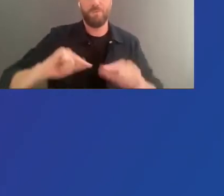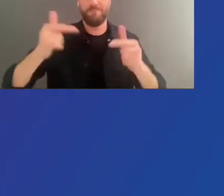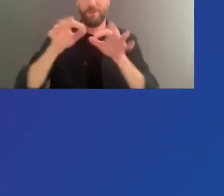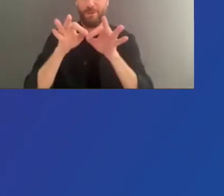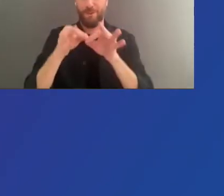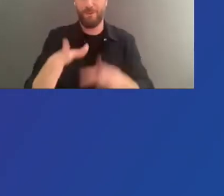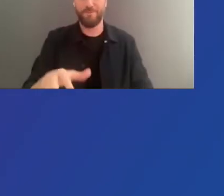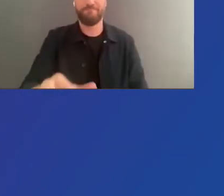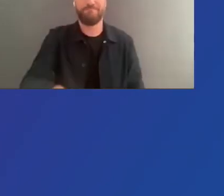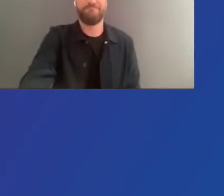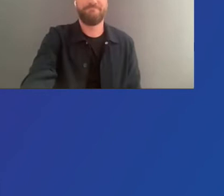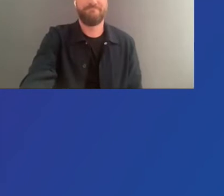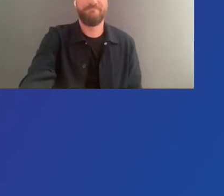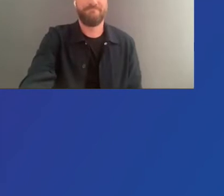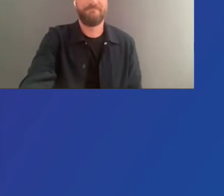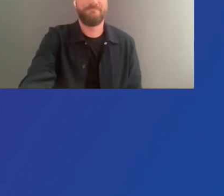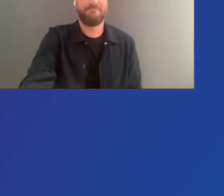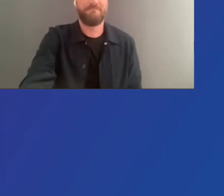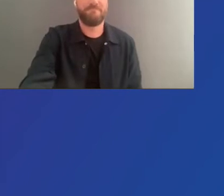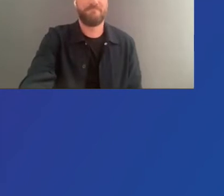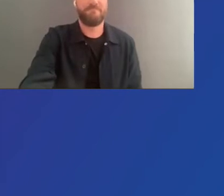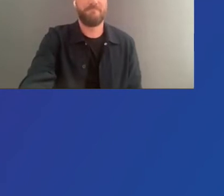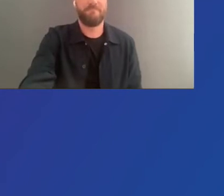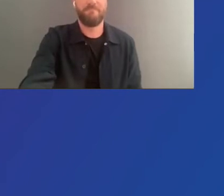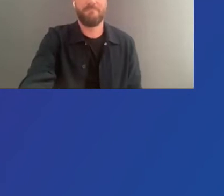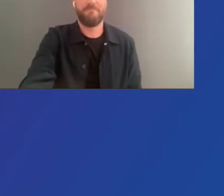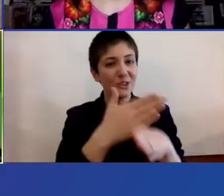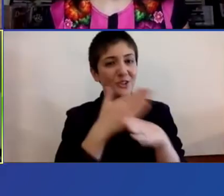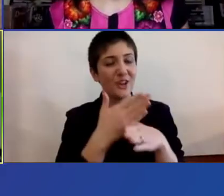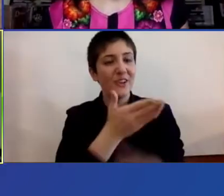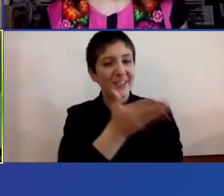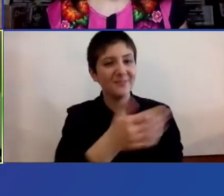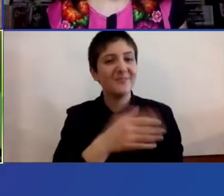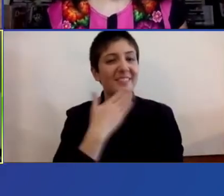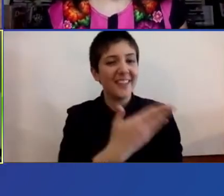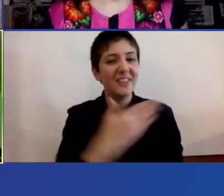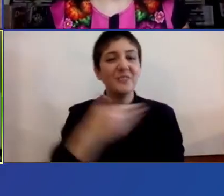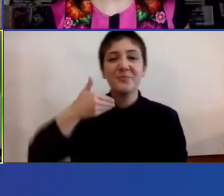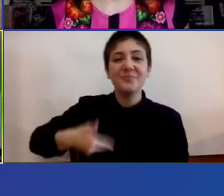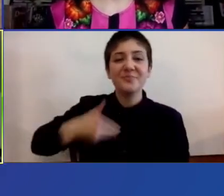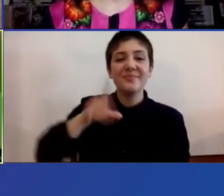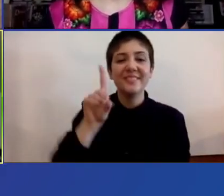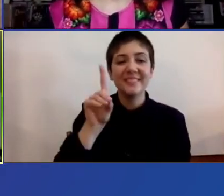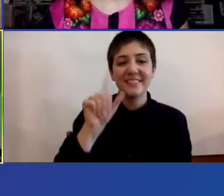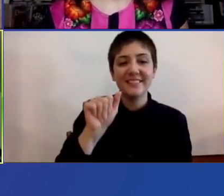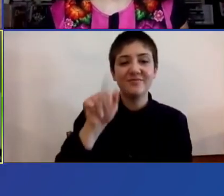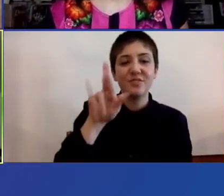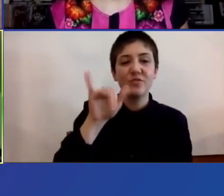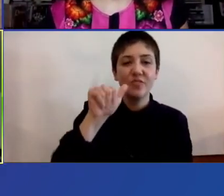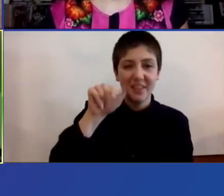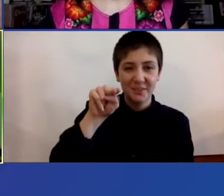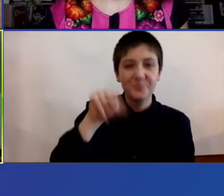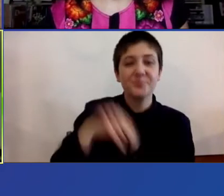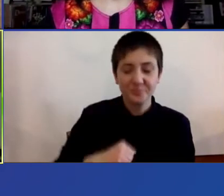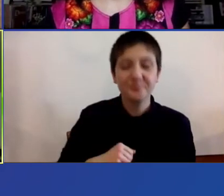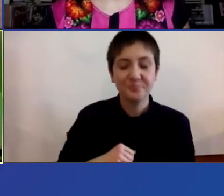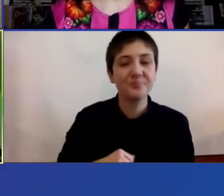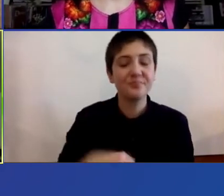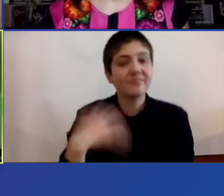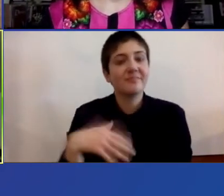All right, thank you so much for sharing that, Sewaa. Darian here speaking. Yeah, thank you so much